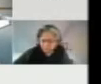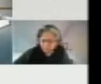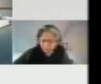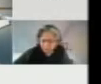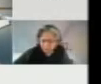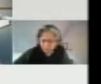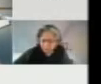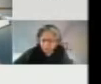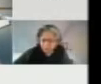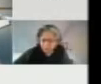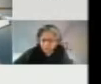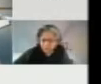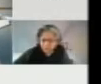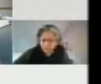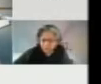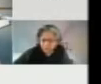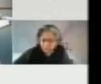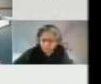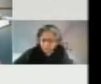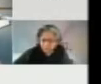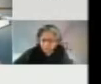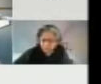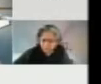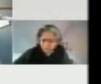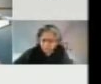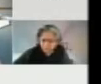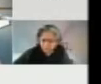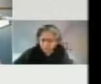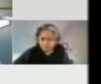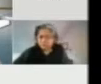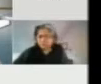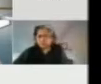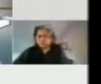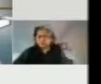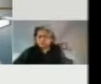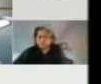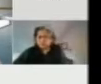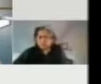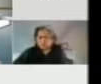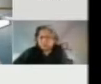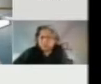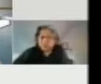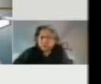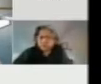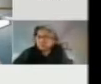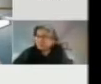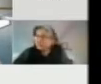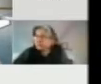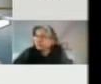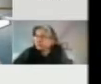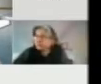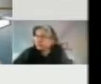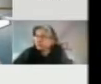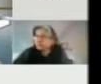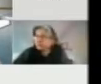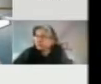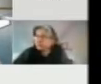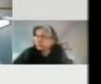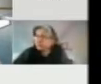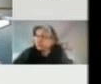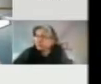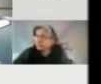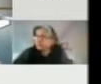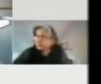us. We've talked to the Archdiocese. There have been new documents filed at the ZBA. Would it be possible